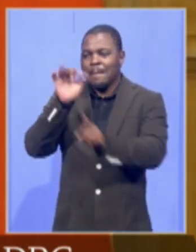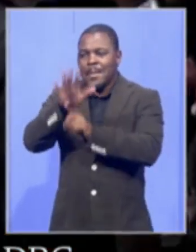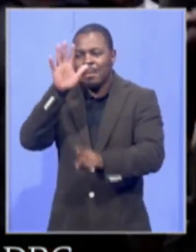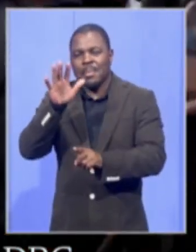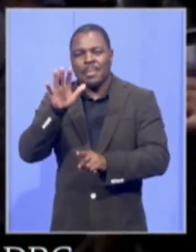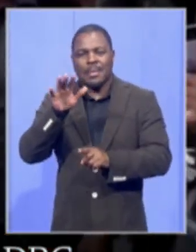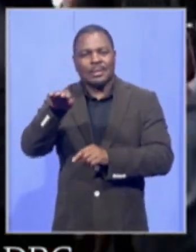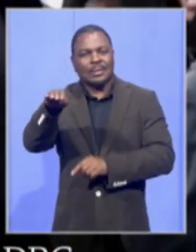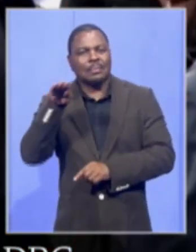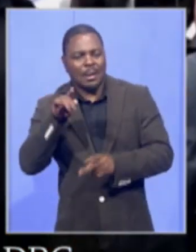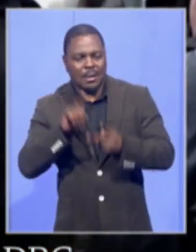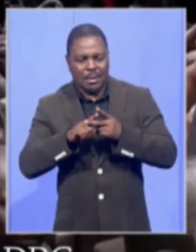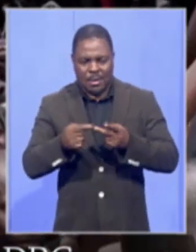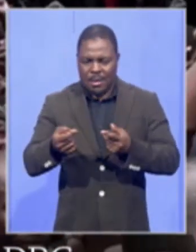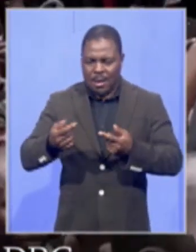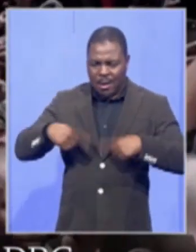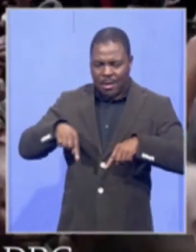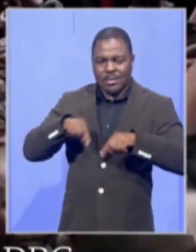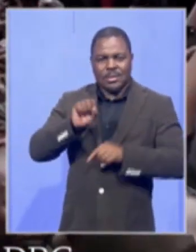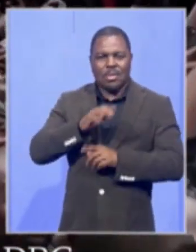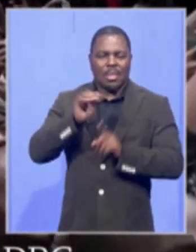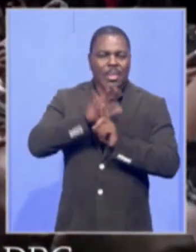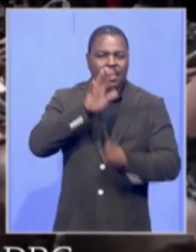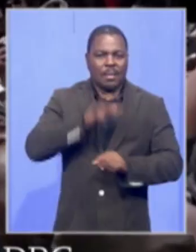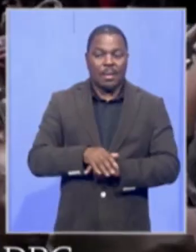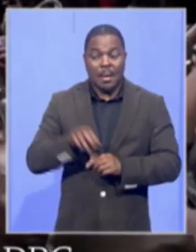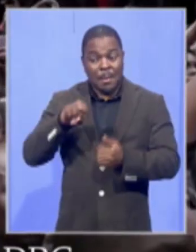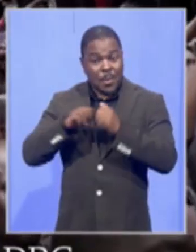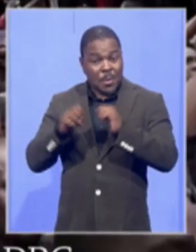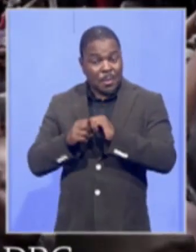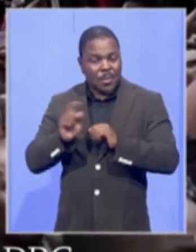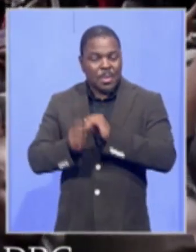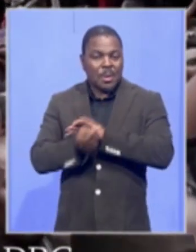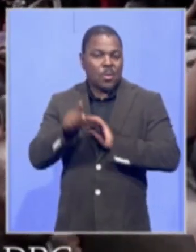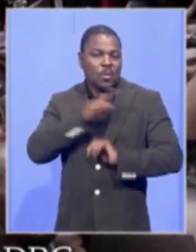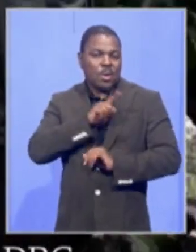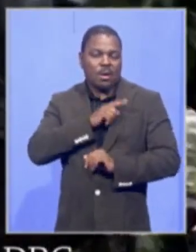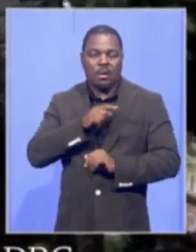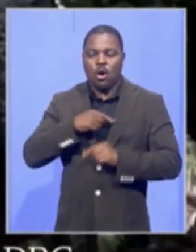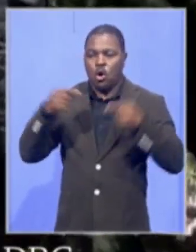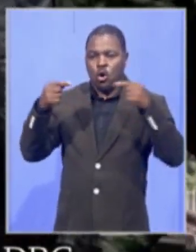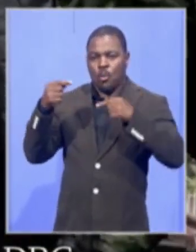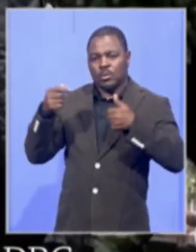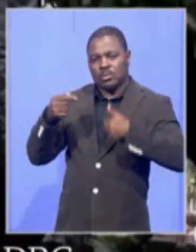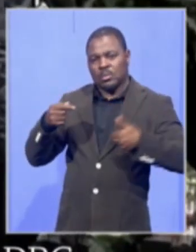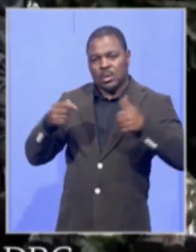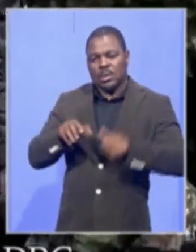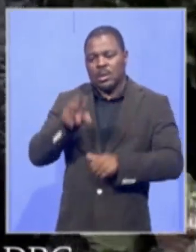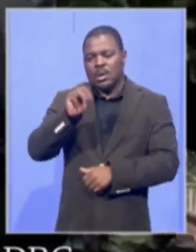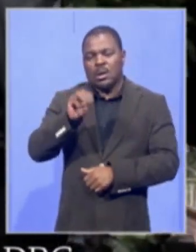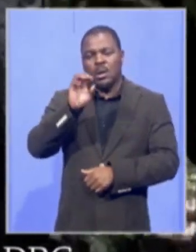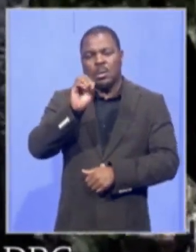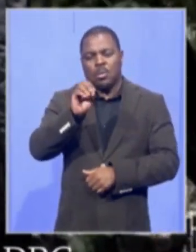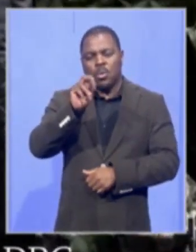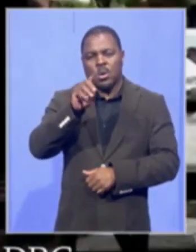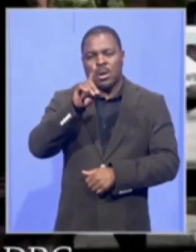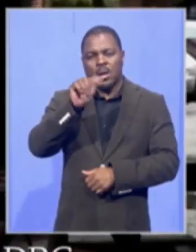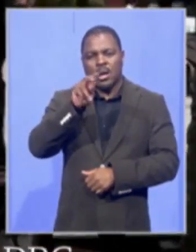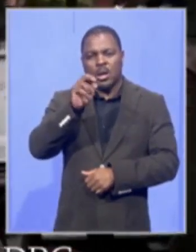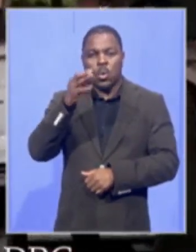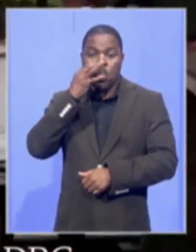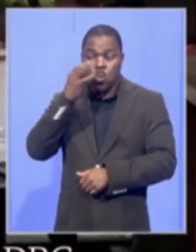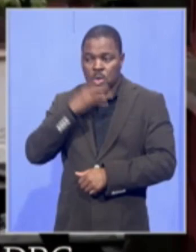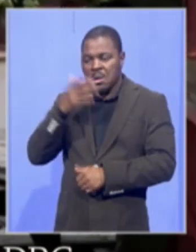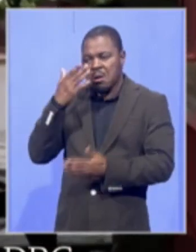affecting us. Sena se tla ka mora hore moetapele wa bohanyetsi Vanesio Mondlane a bolele hore o ikemiseditse ho sebetsa pusong e ntjha